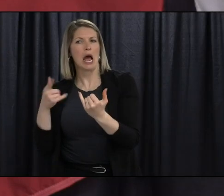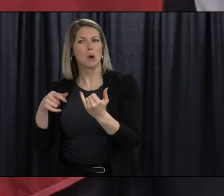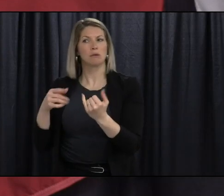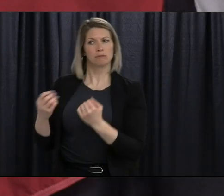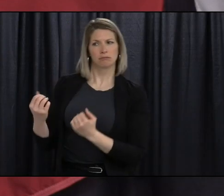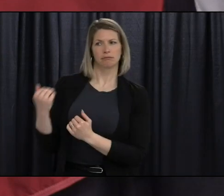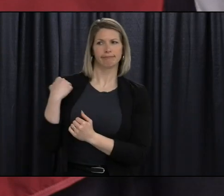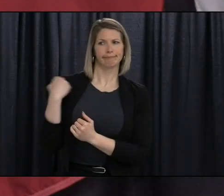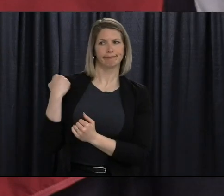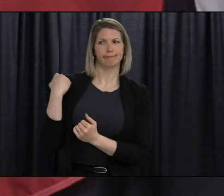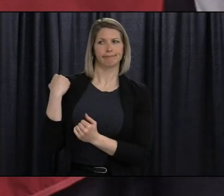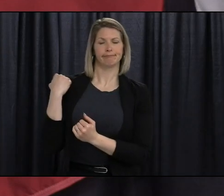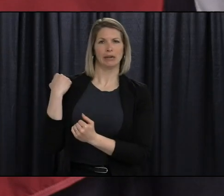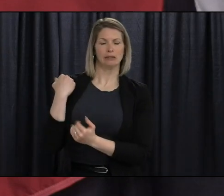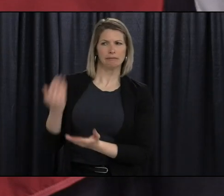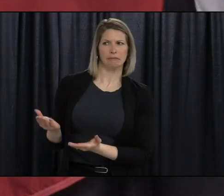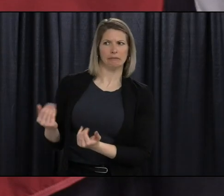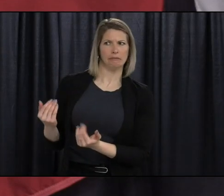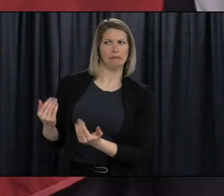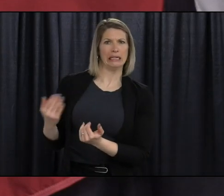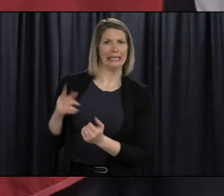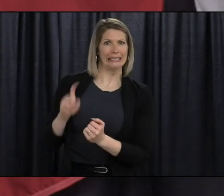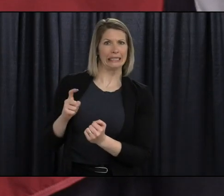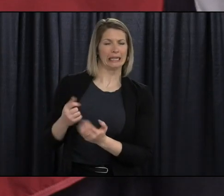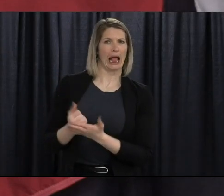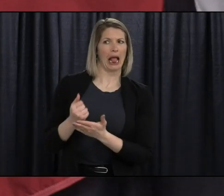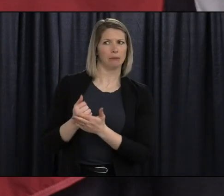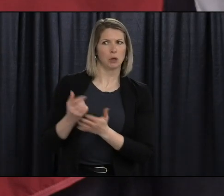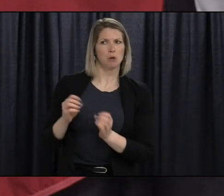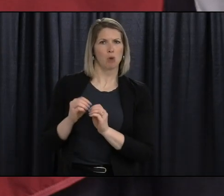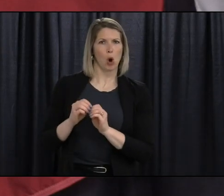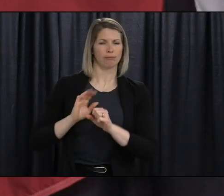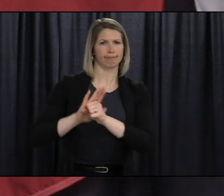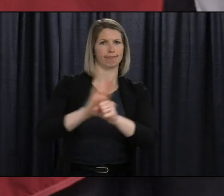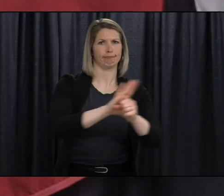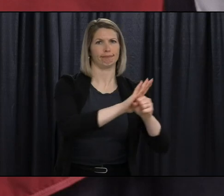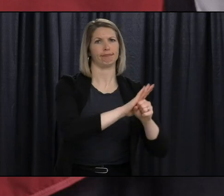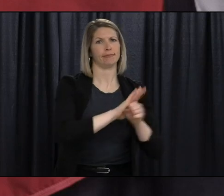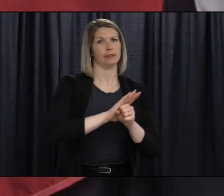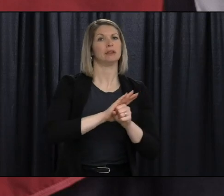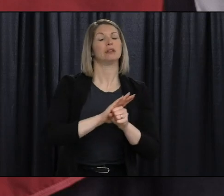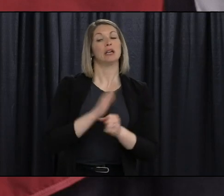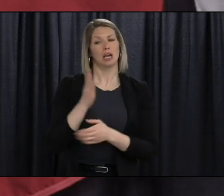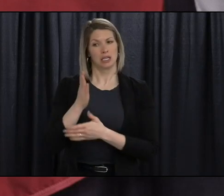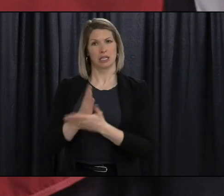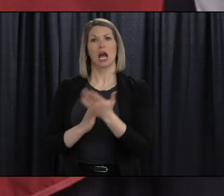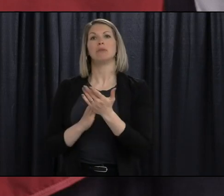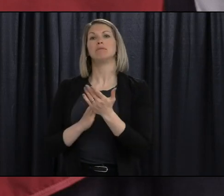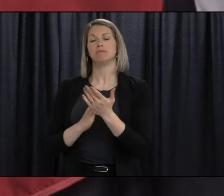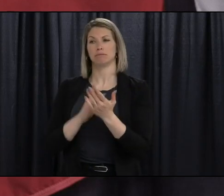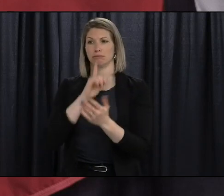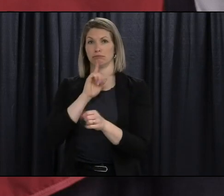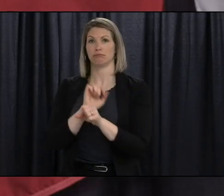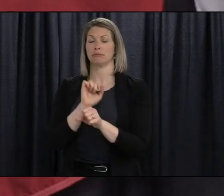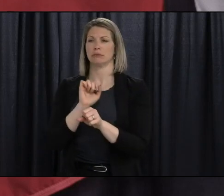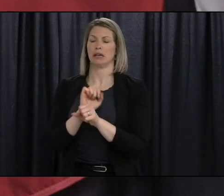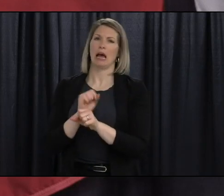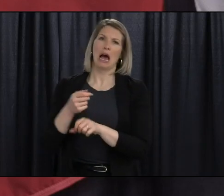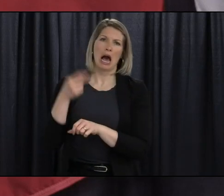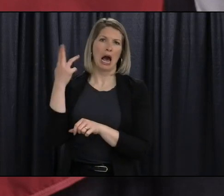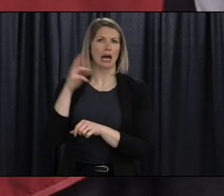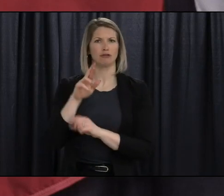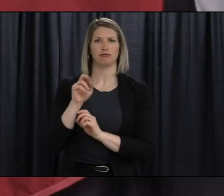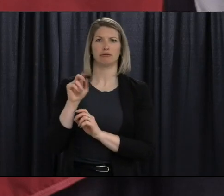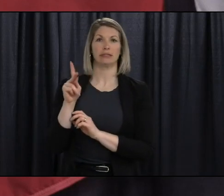aware the opportunity, I guess, and some of the most vulnerable that we have in our society right now, indeed, would be women, given the fact that